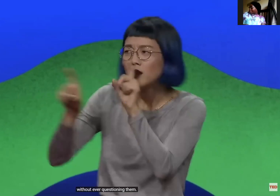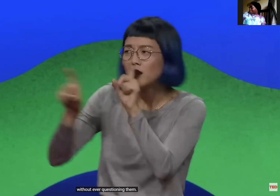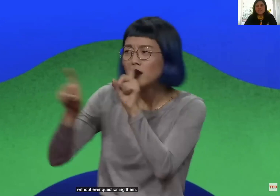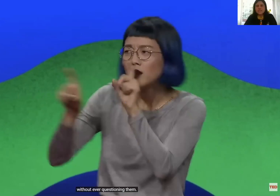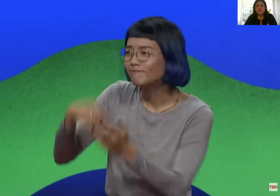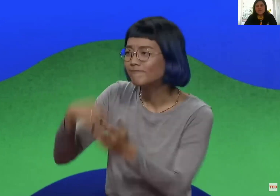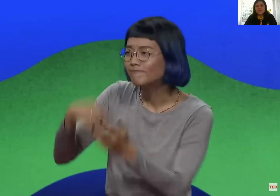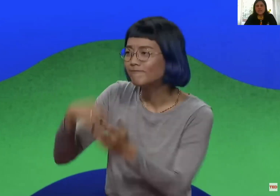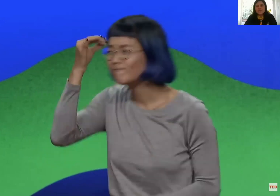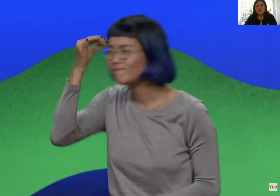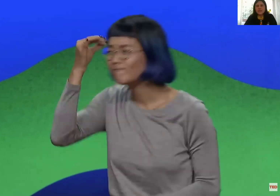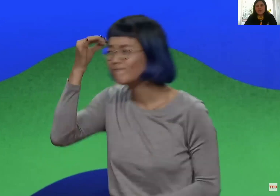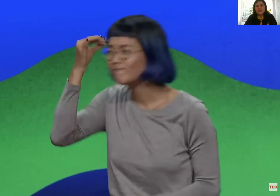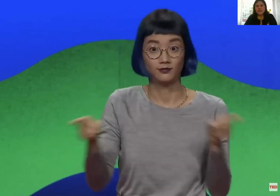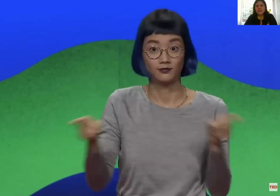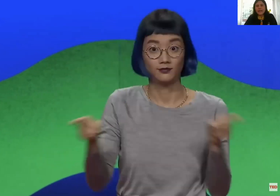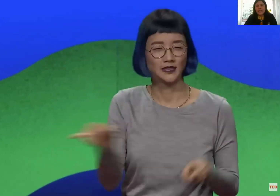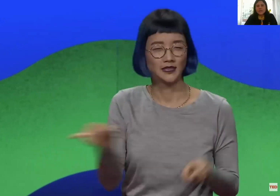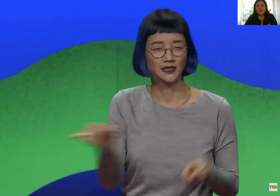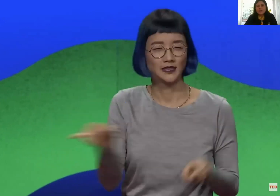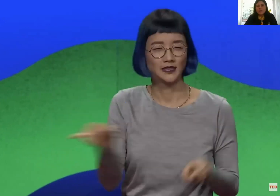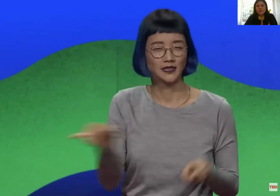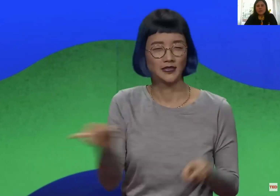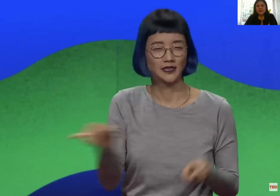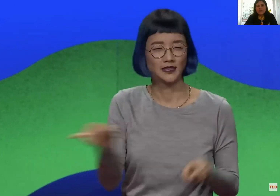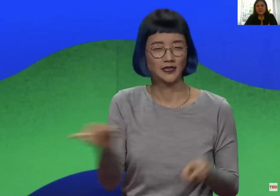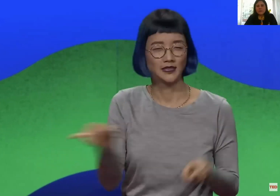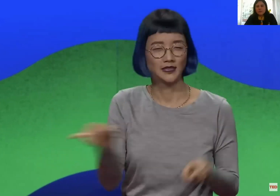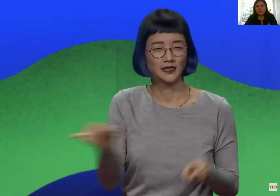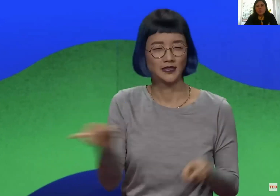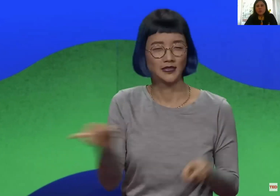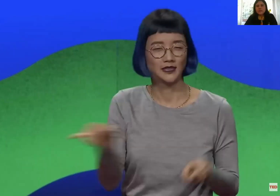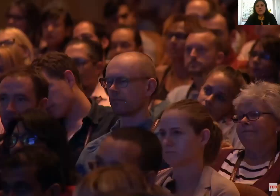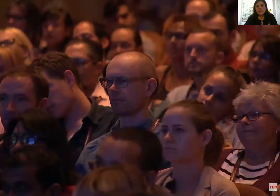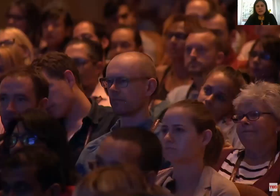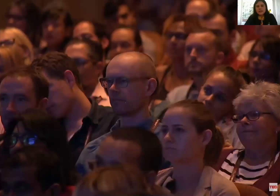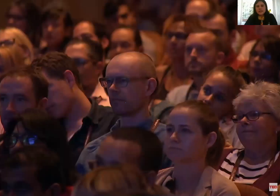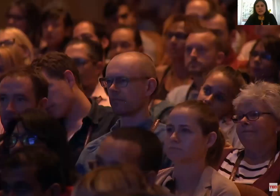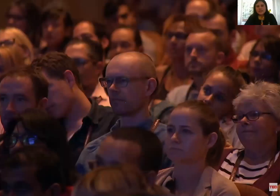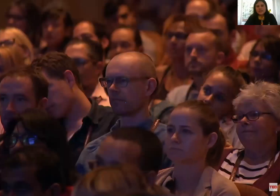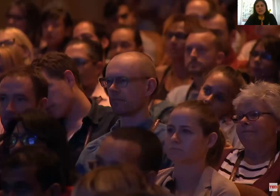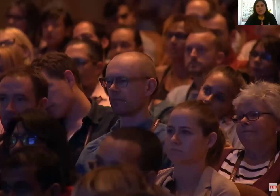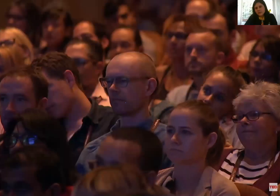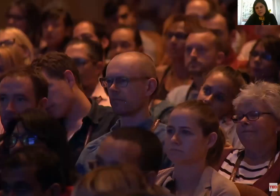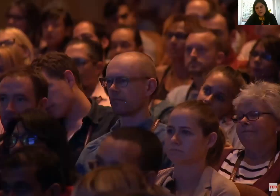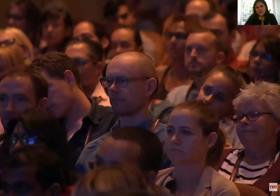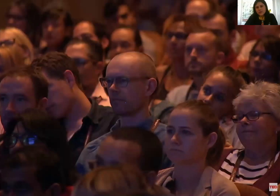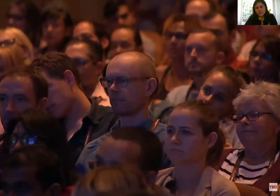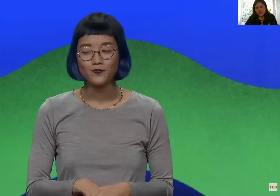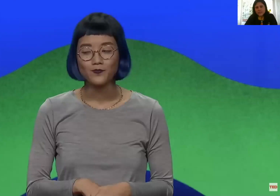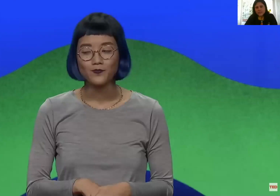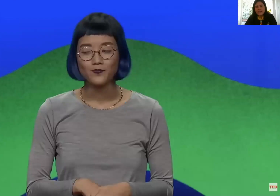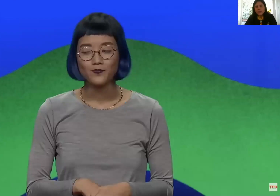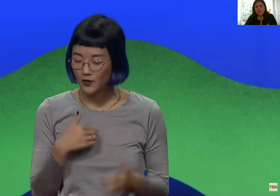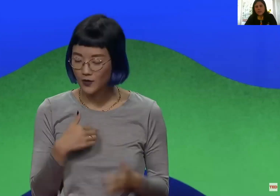She is an American Sign Language, but there are many, many words that we can identify that we also use in the